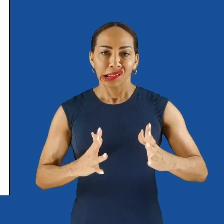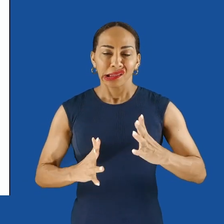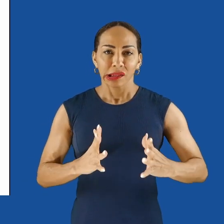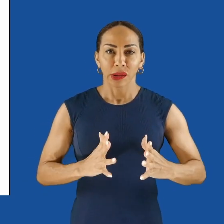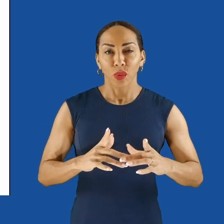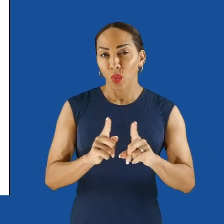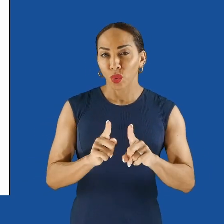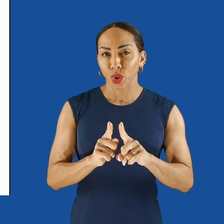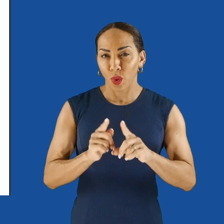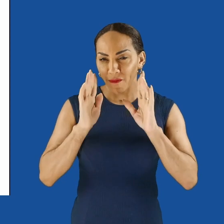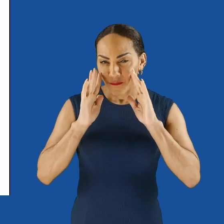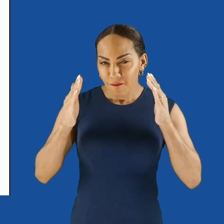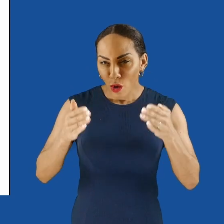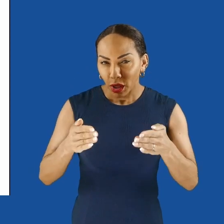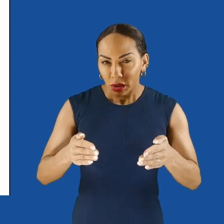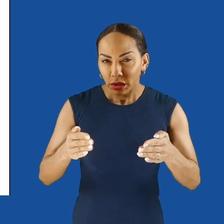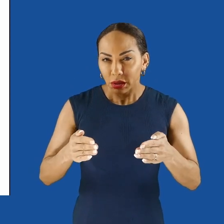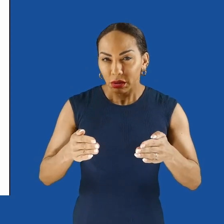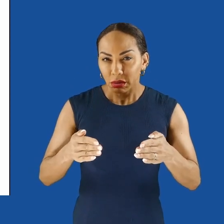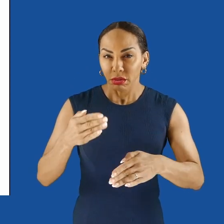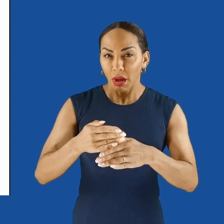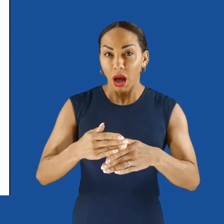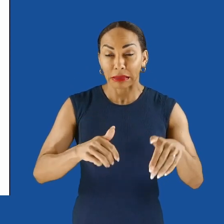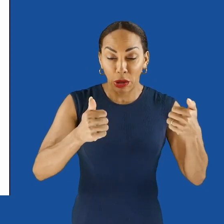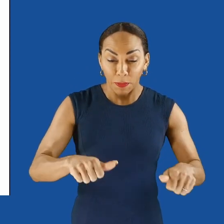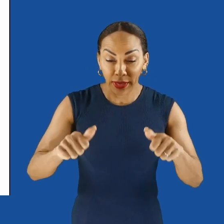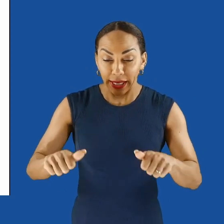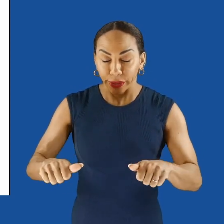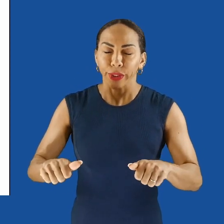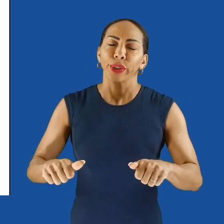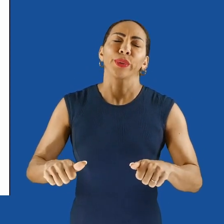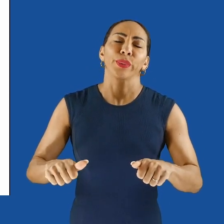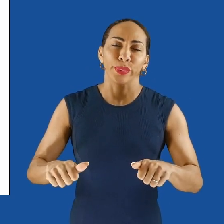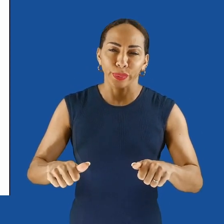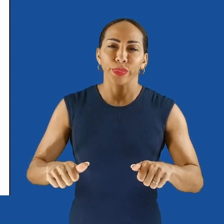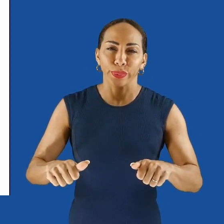and focus on completing tasks.